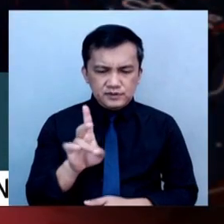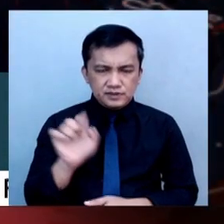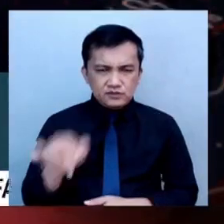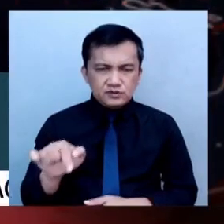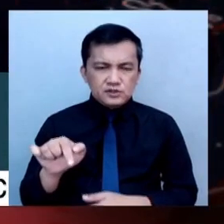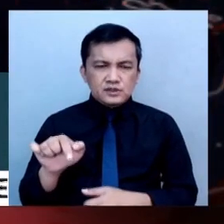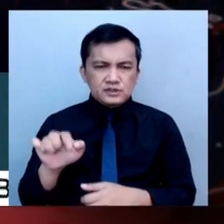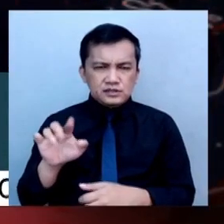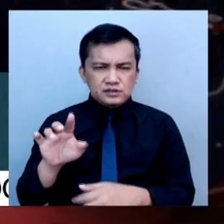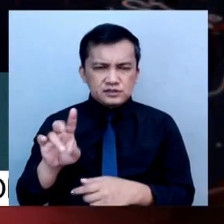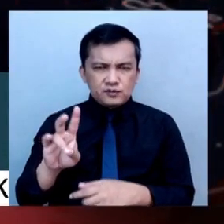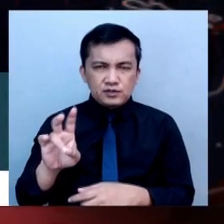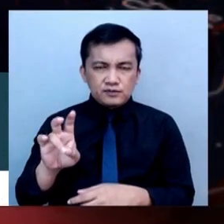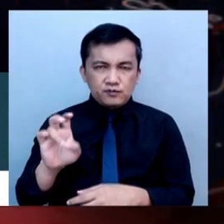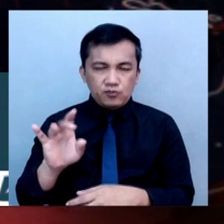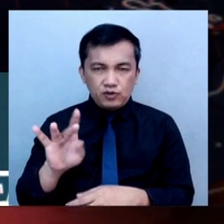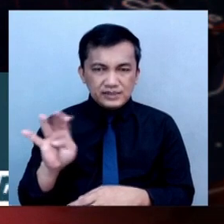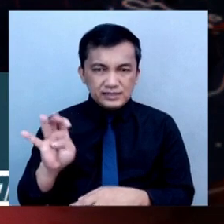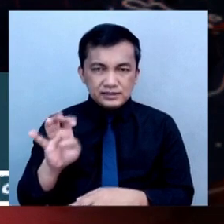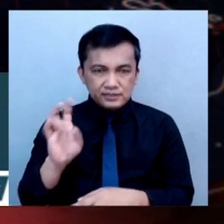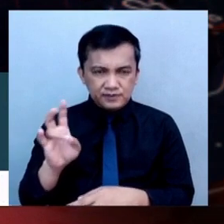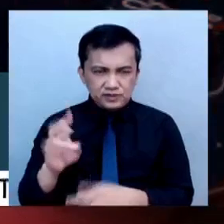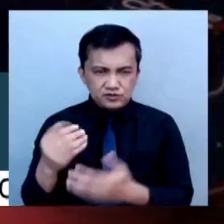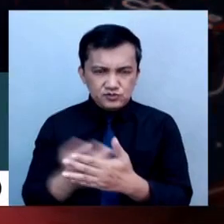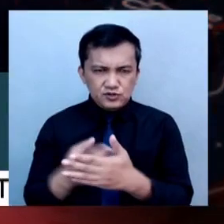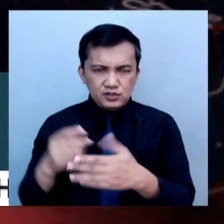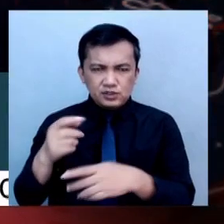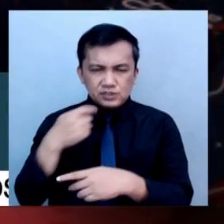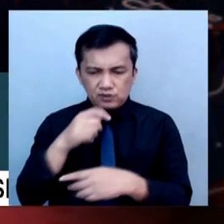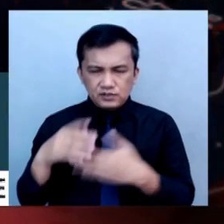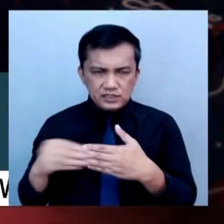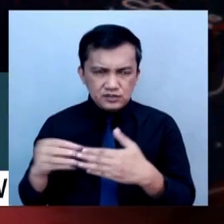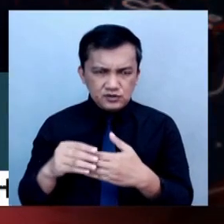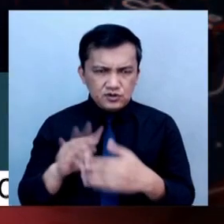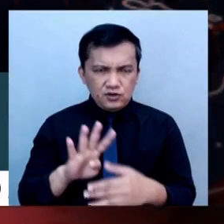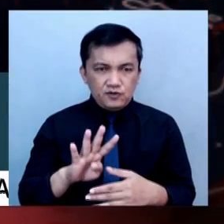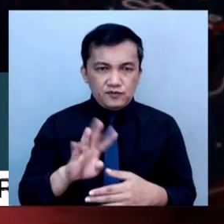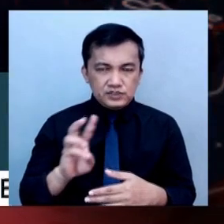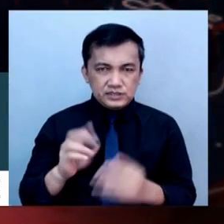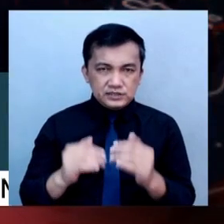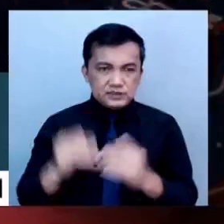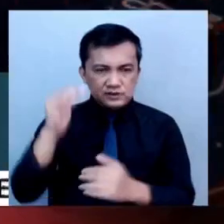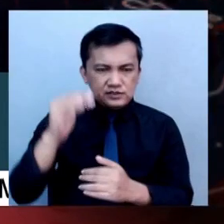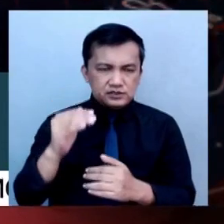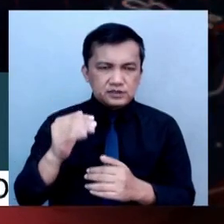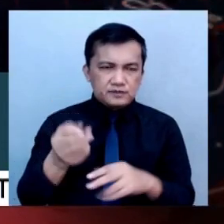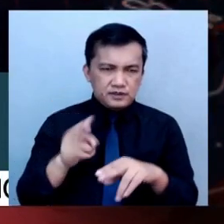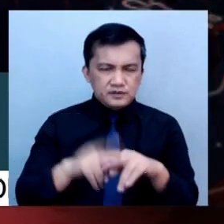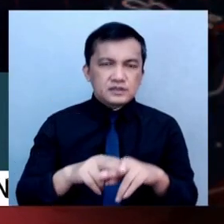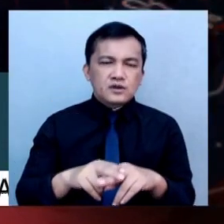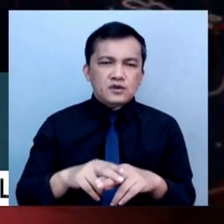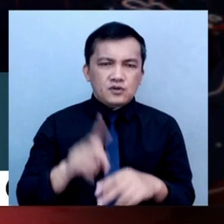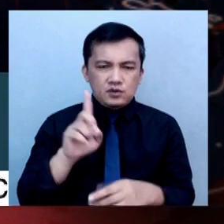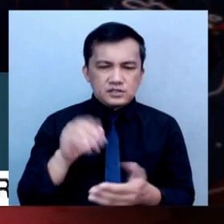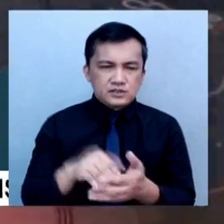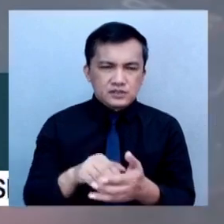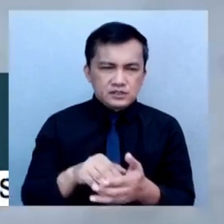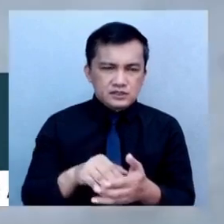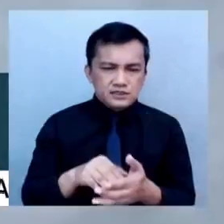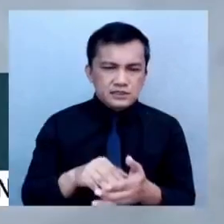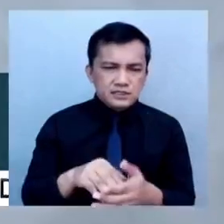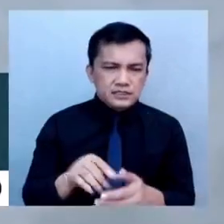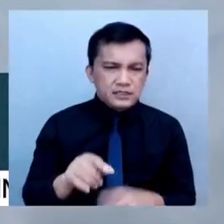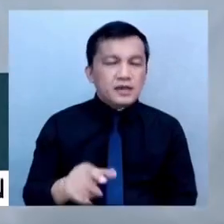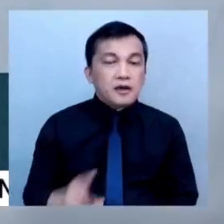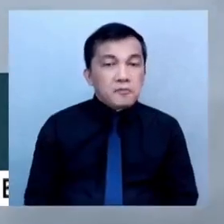27,470 new Taiwan dollars, or over 46,000 pesos, after an increase of over 1,000 NT. The